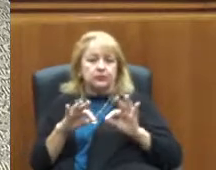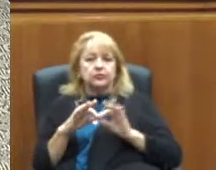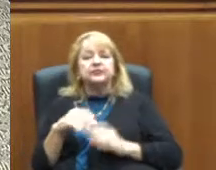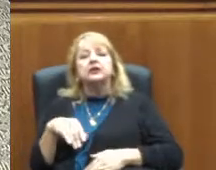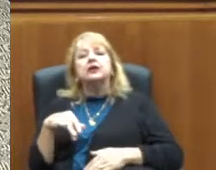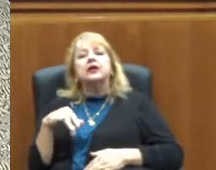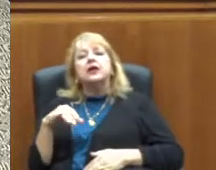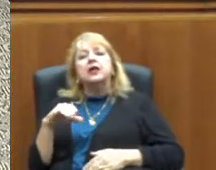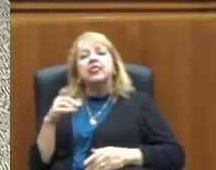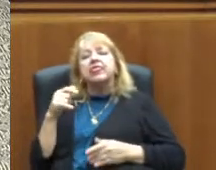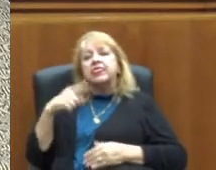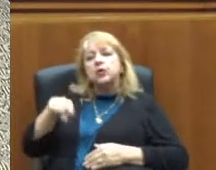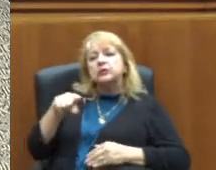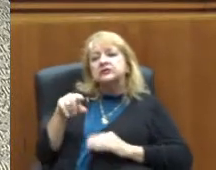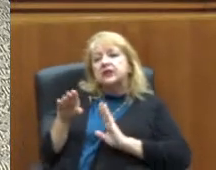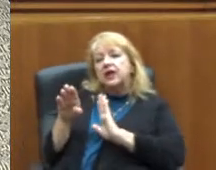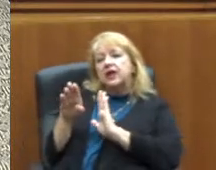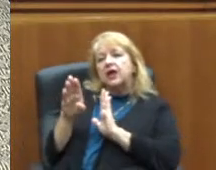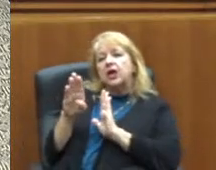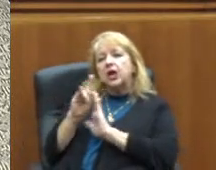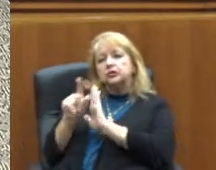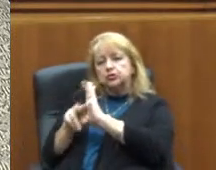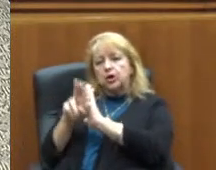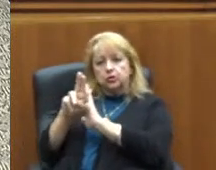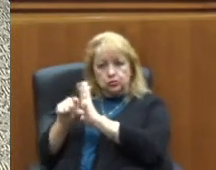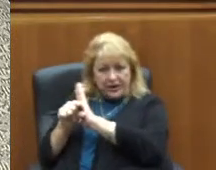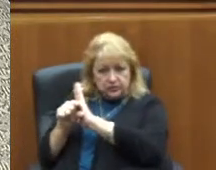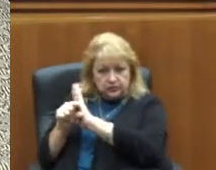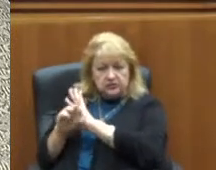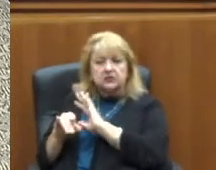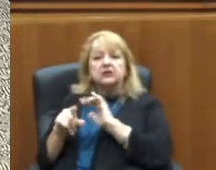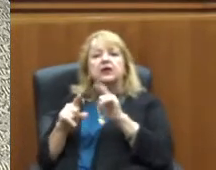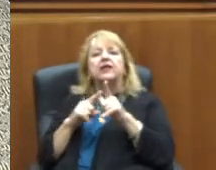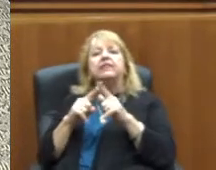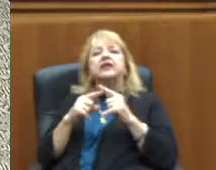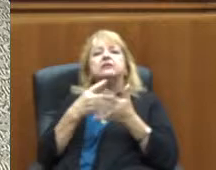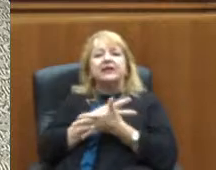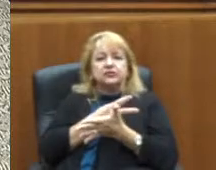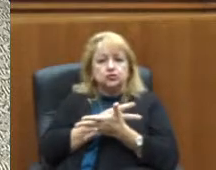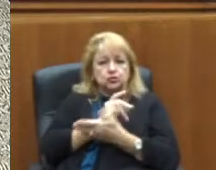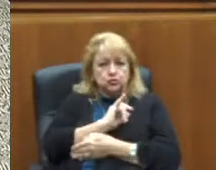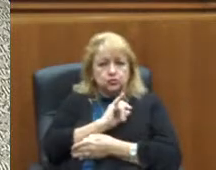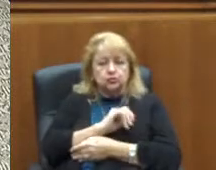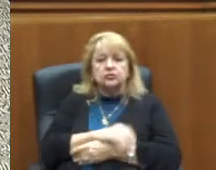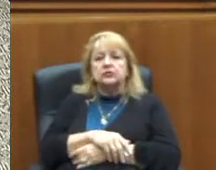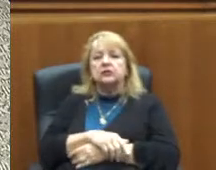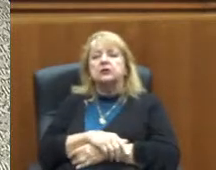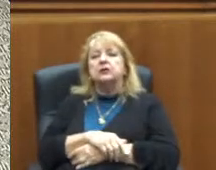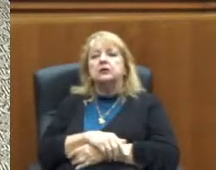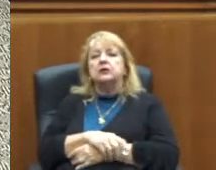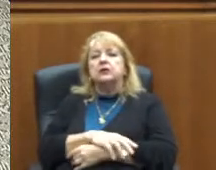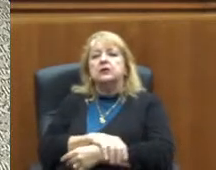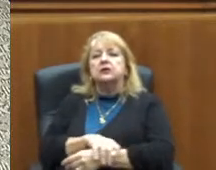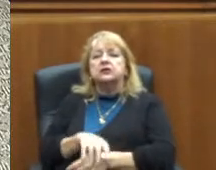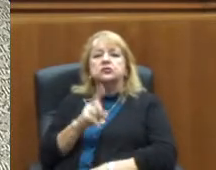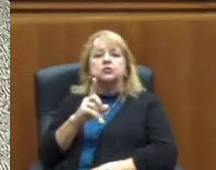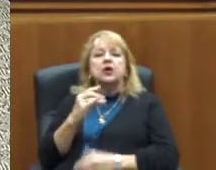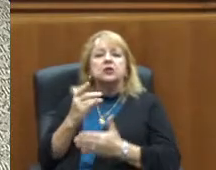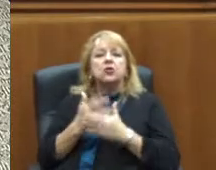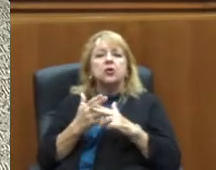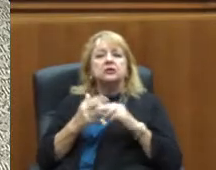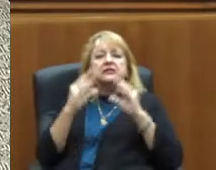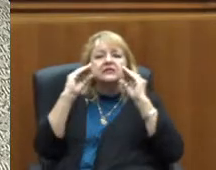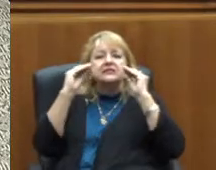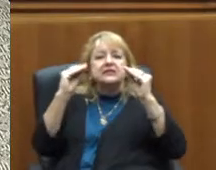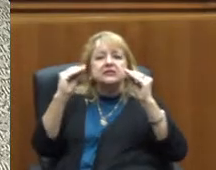and residency, this is very important. We did a survey and the state introduced us to the Teach Upbeat,